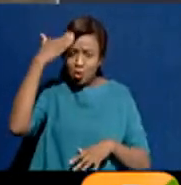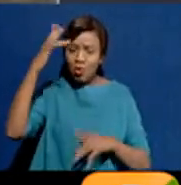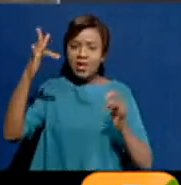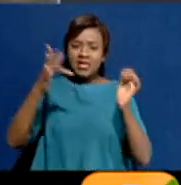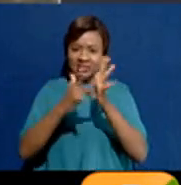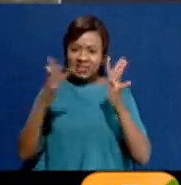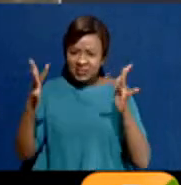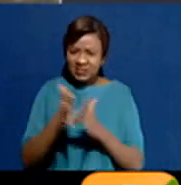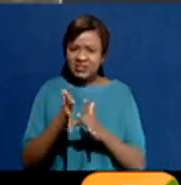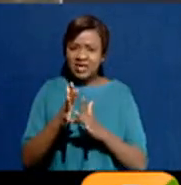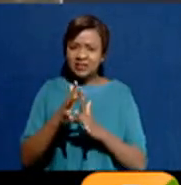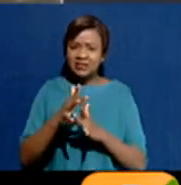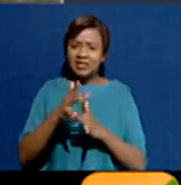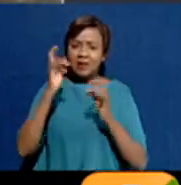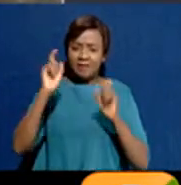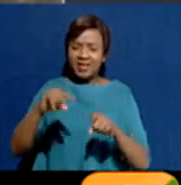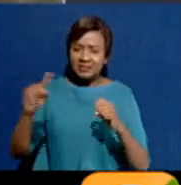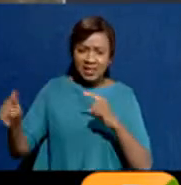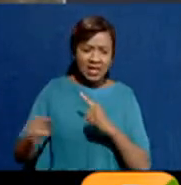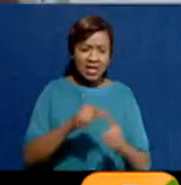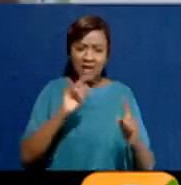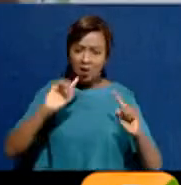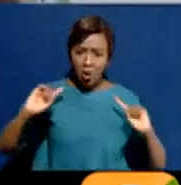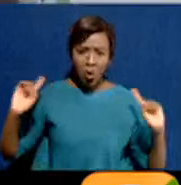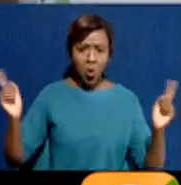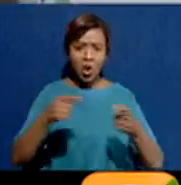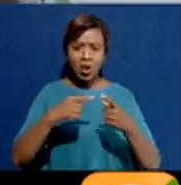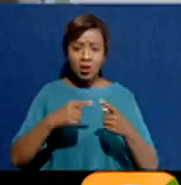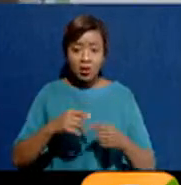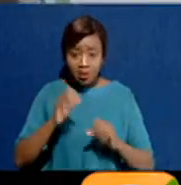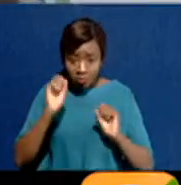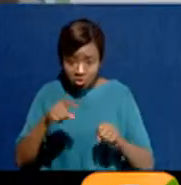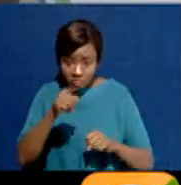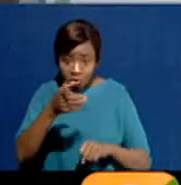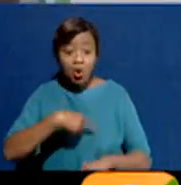is supposed to take everybody. Can you now go back to